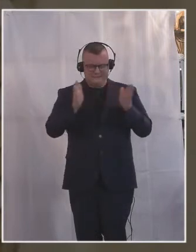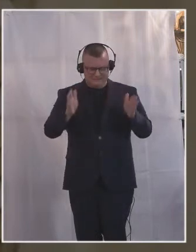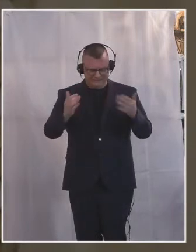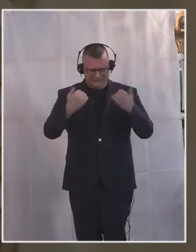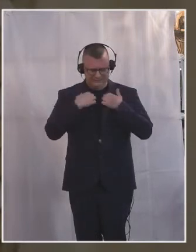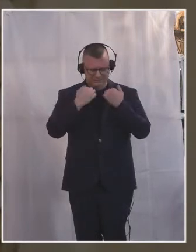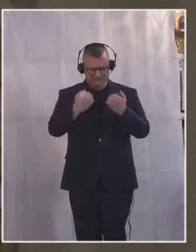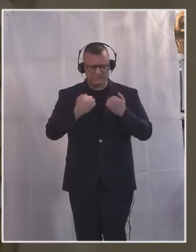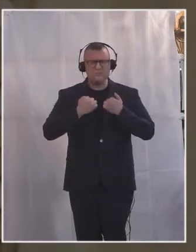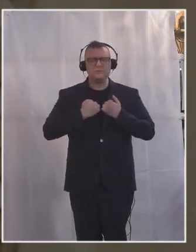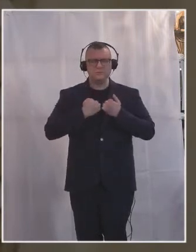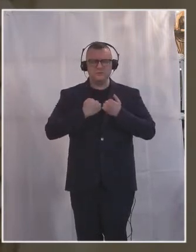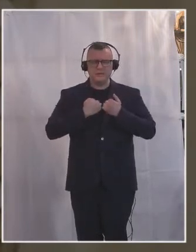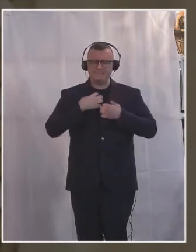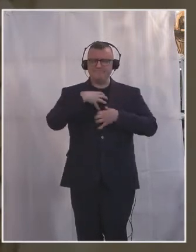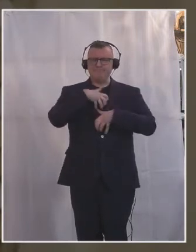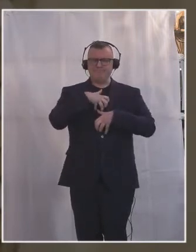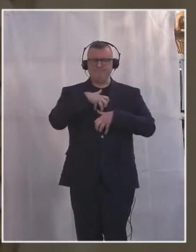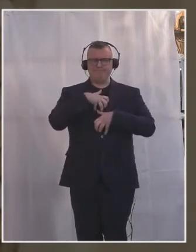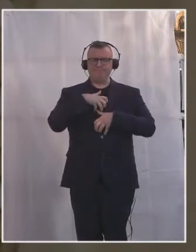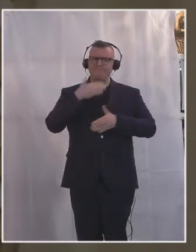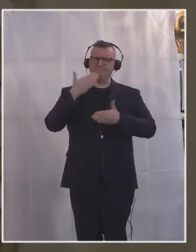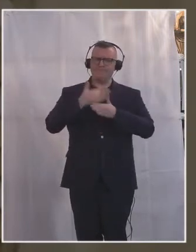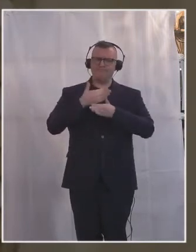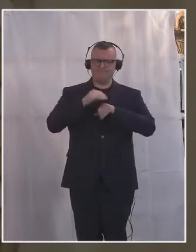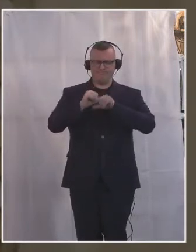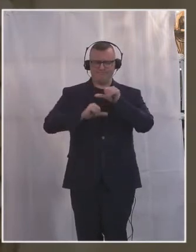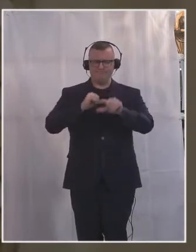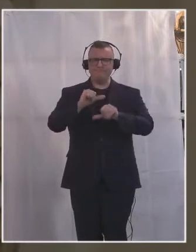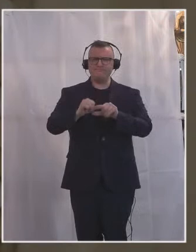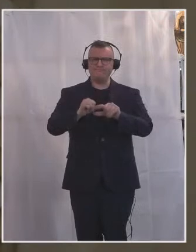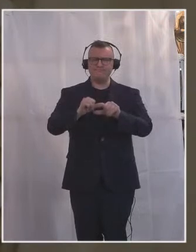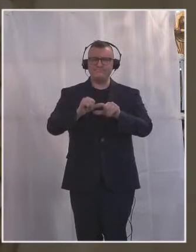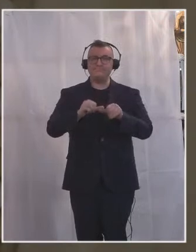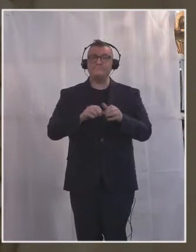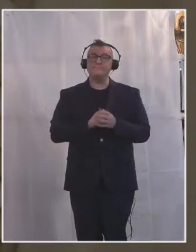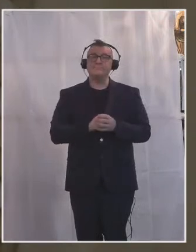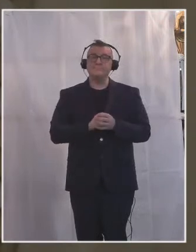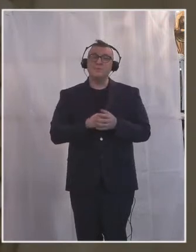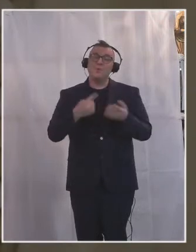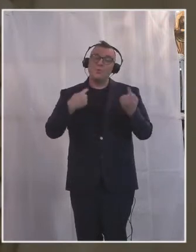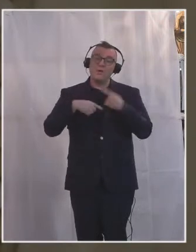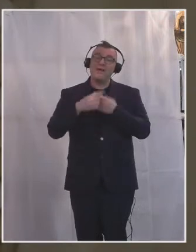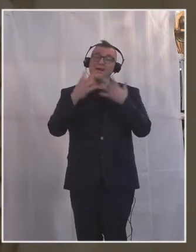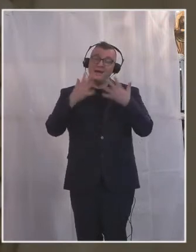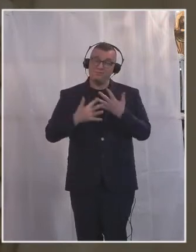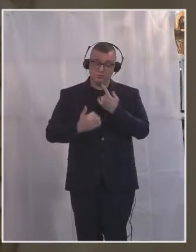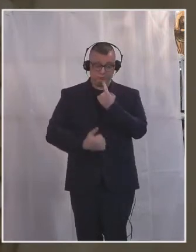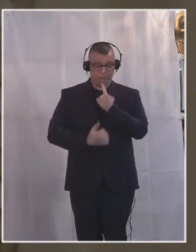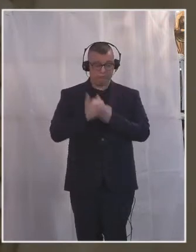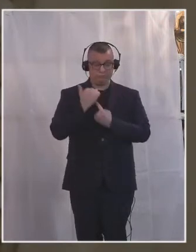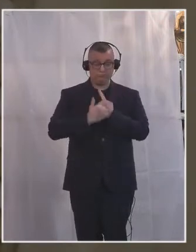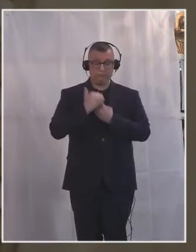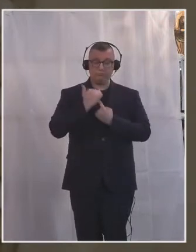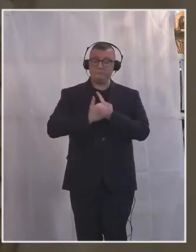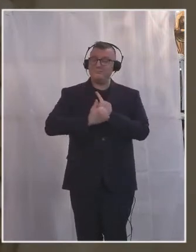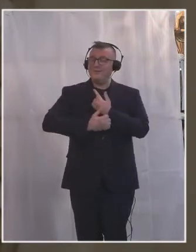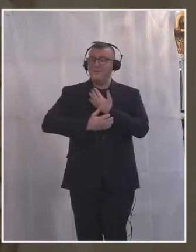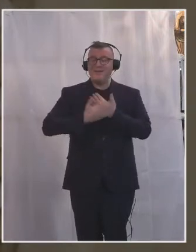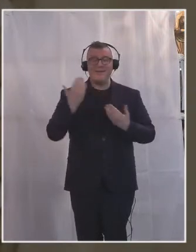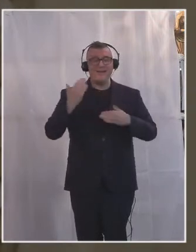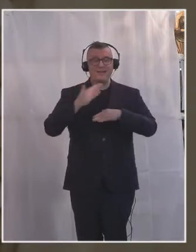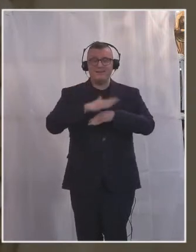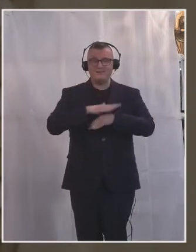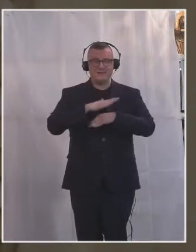act accordingly. We owe it to ourselves to work harder on us at any given moment than we're working